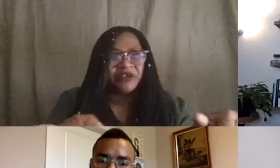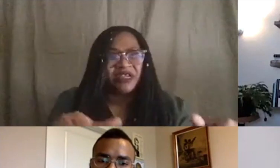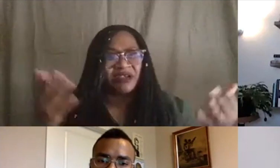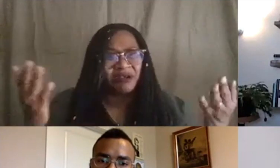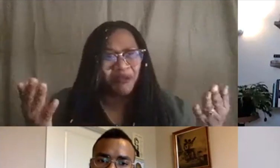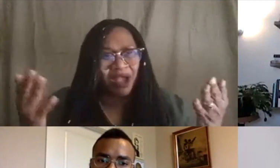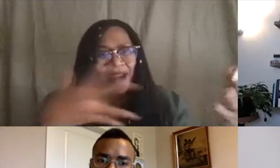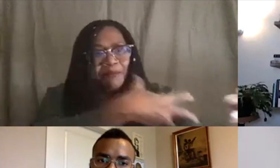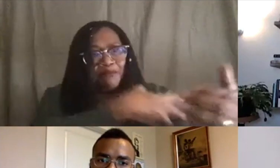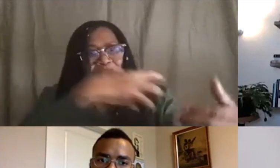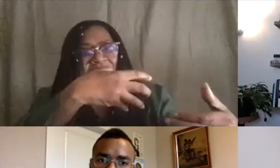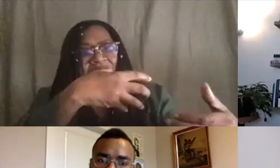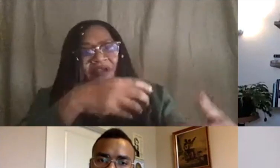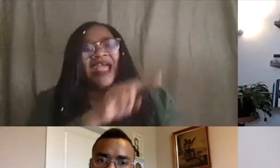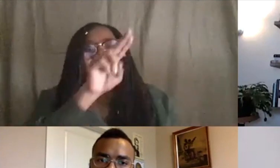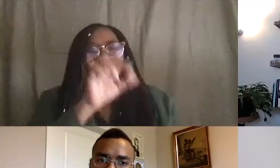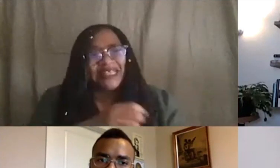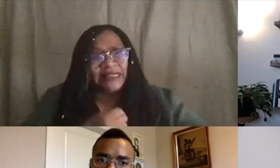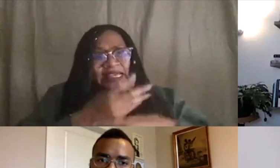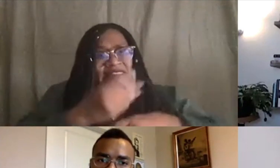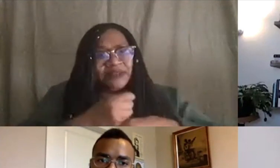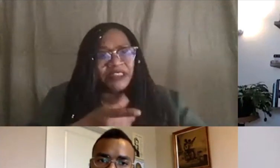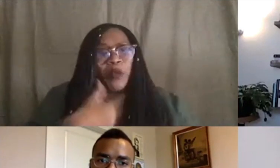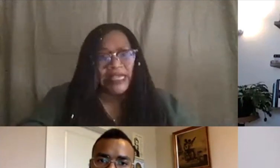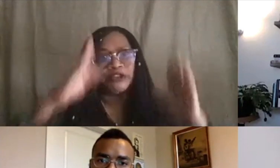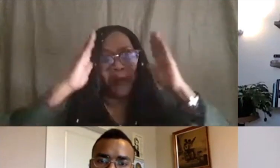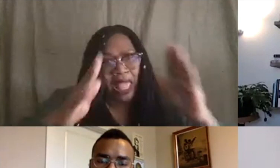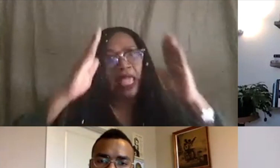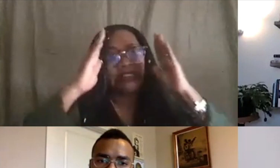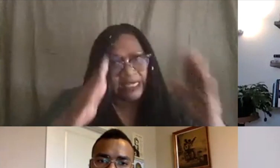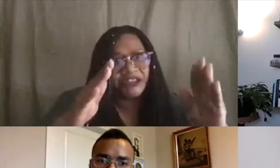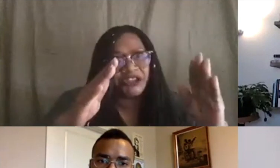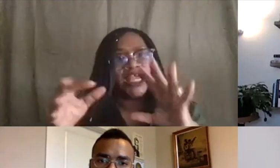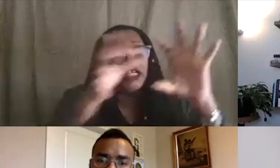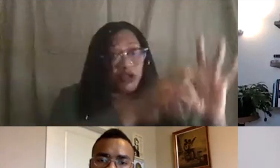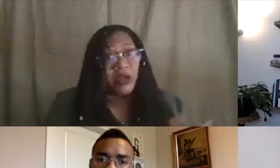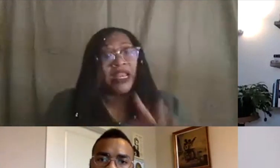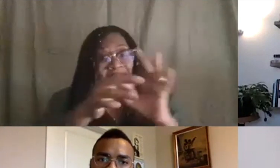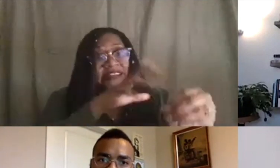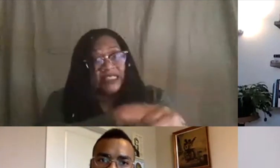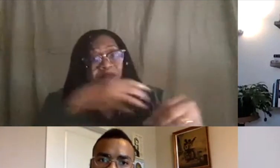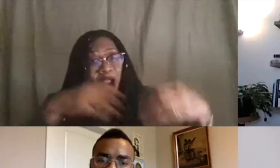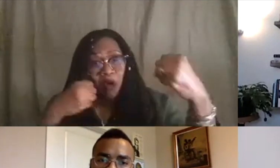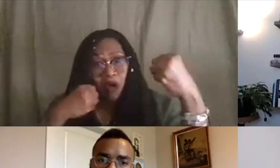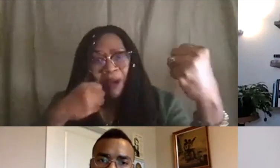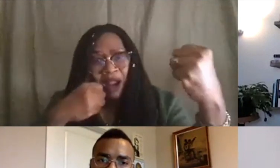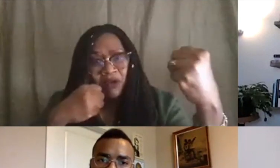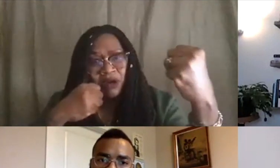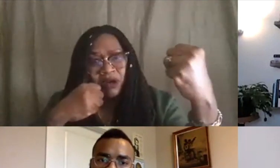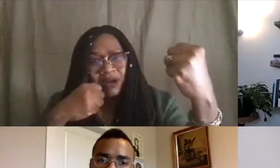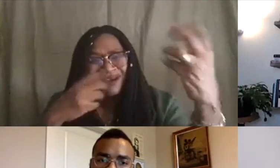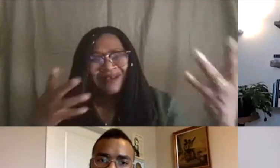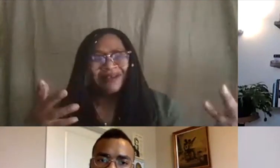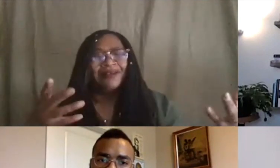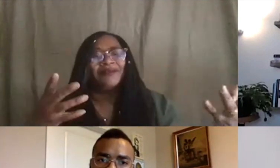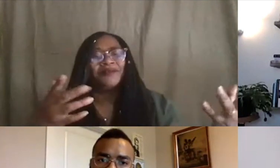myself often just using this expression about like, we need to pay attention to power relations. That's what I've been saying. And I mean, I just